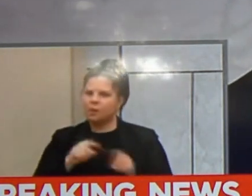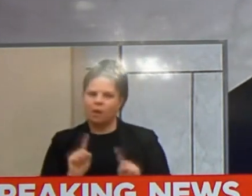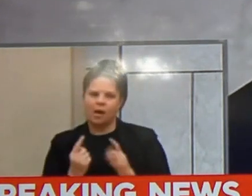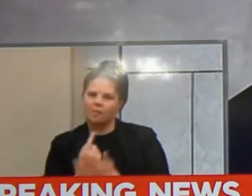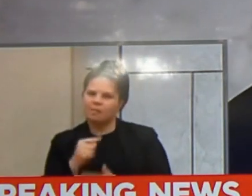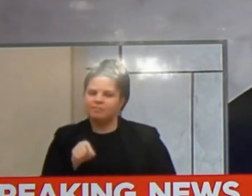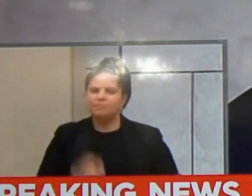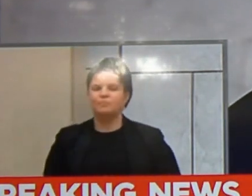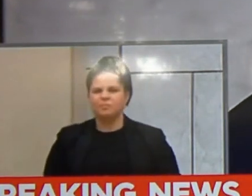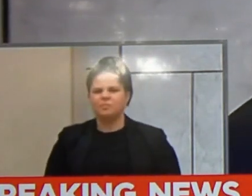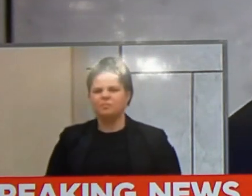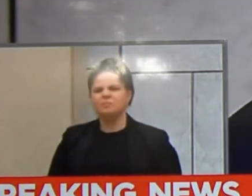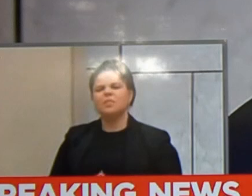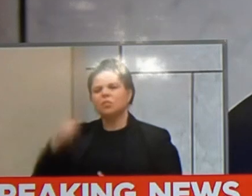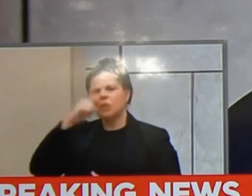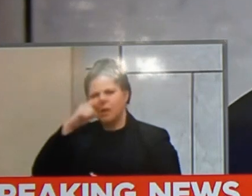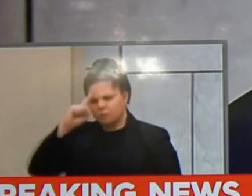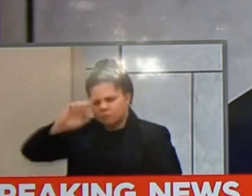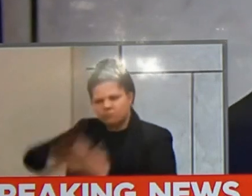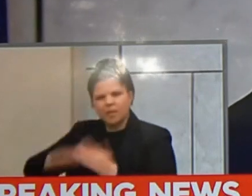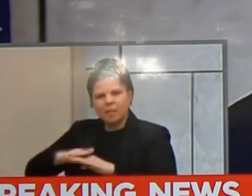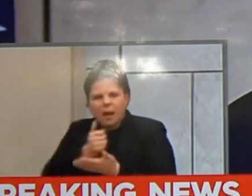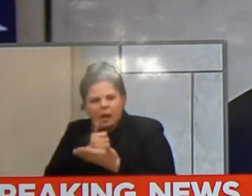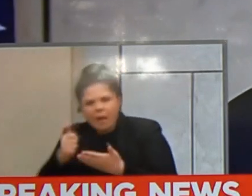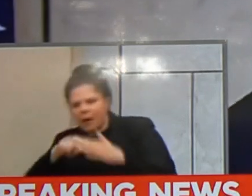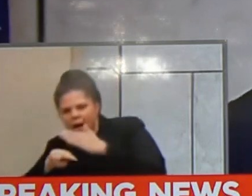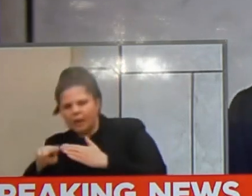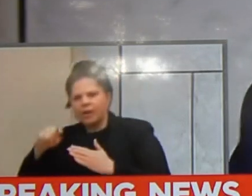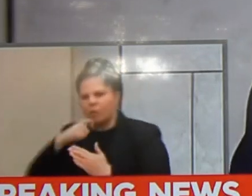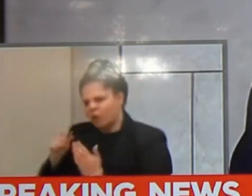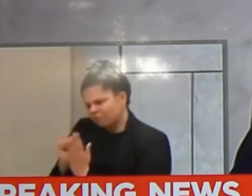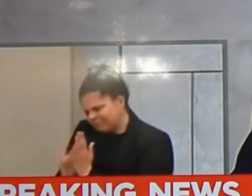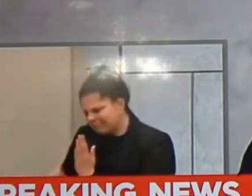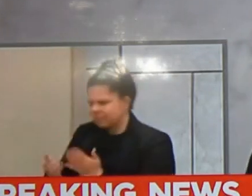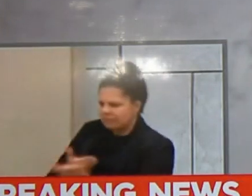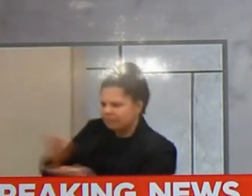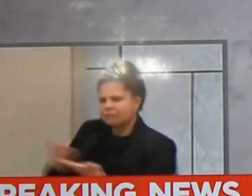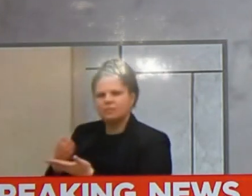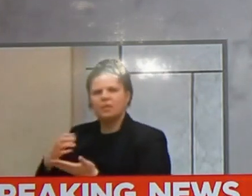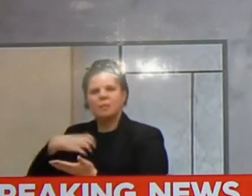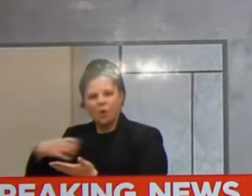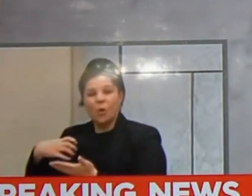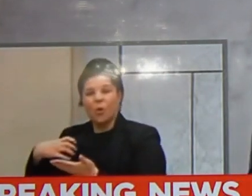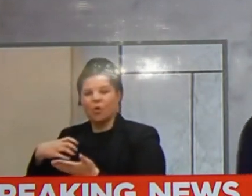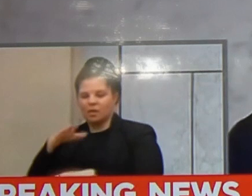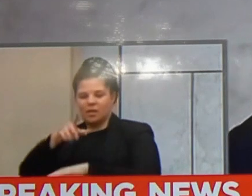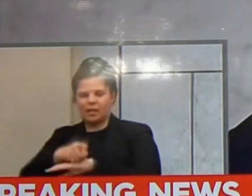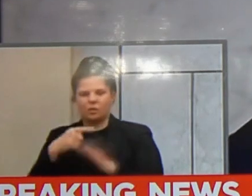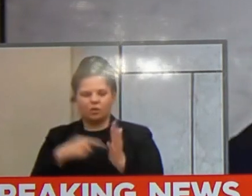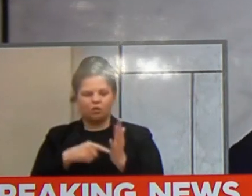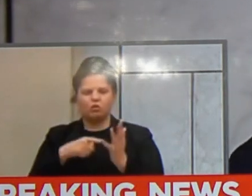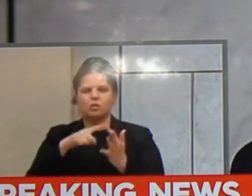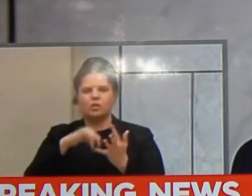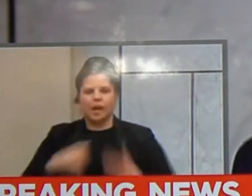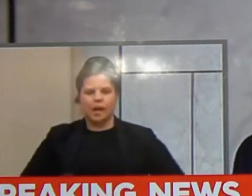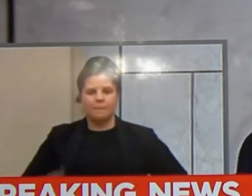further work done over the course of the next few days. It'll be reviewed again by the National Cabinet when it next meets, next Tuesday morning, and